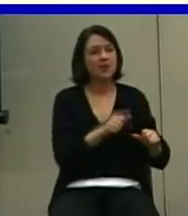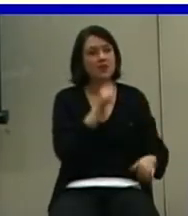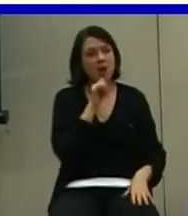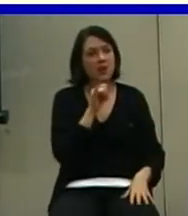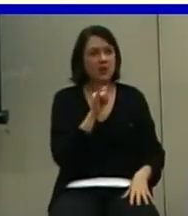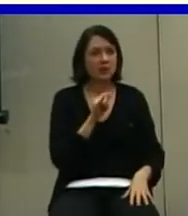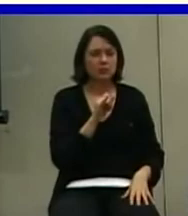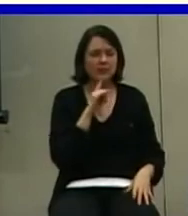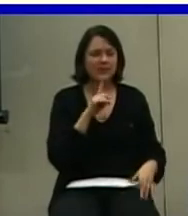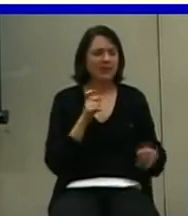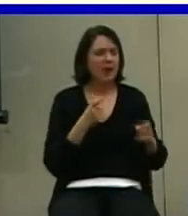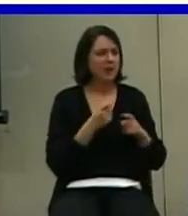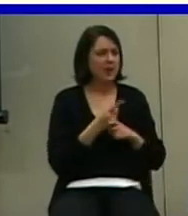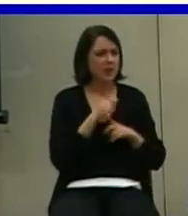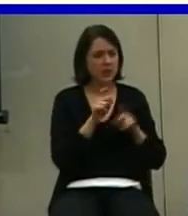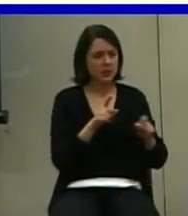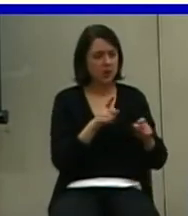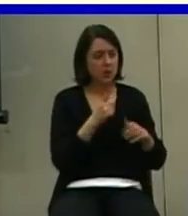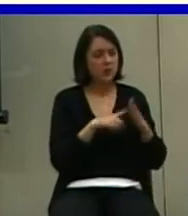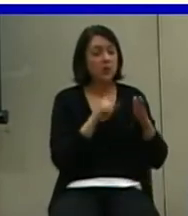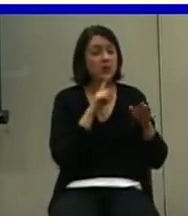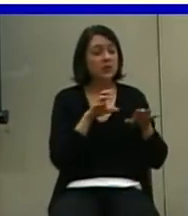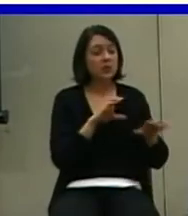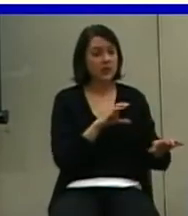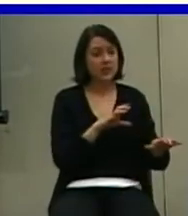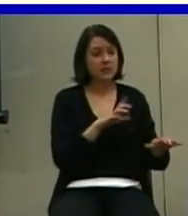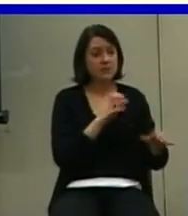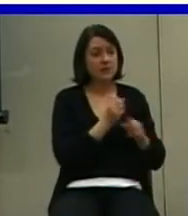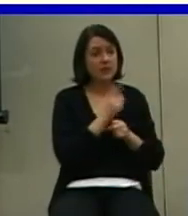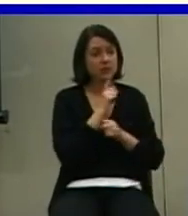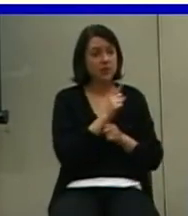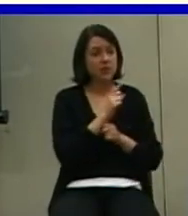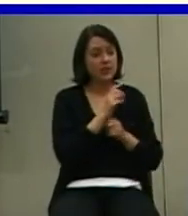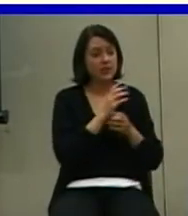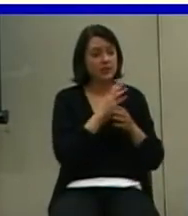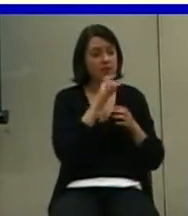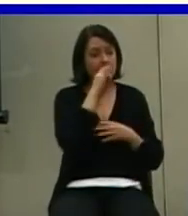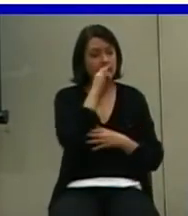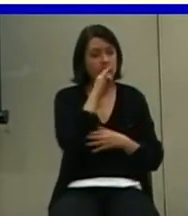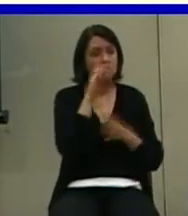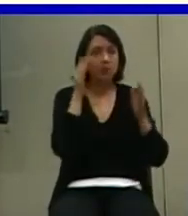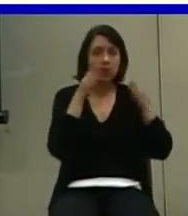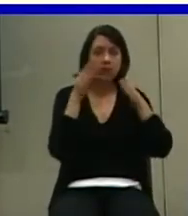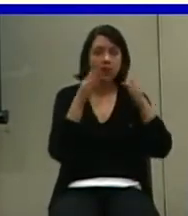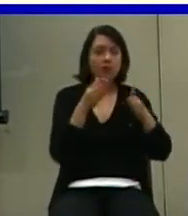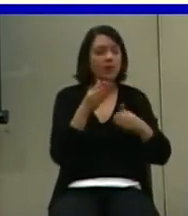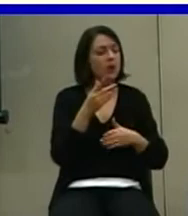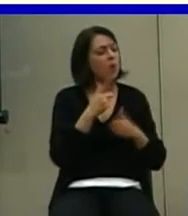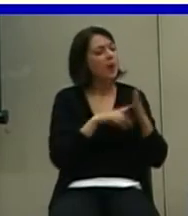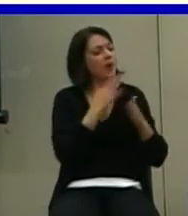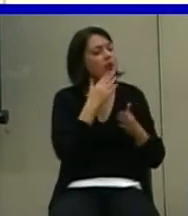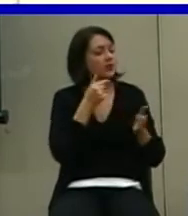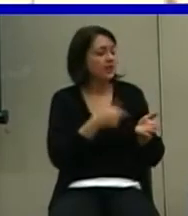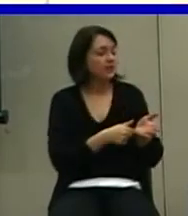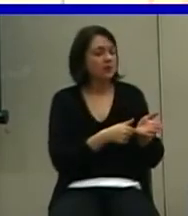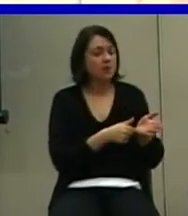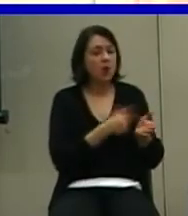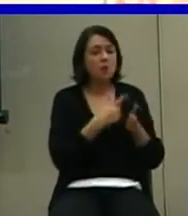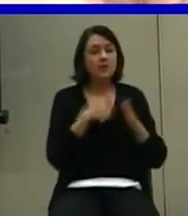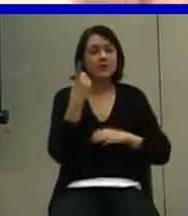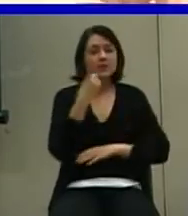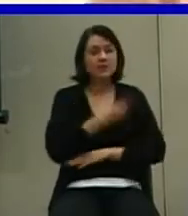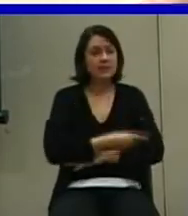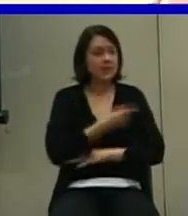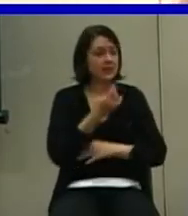asking really complicated questions. What they're really doing is engaging kids. The question could be, what color is this? What's the date